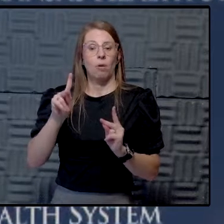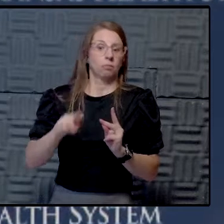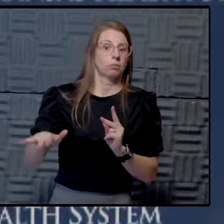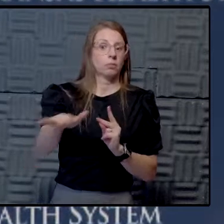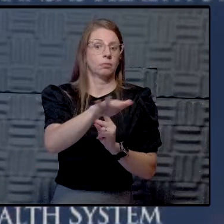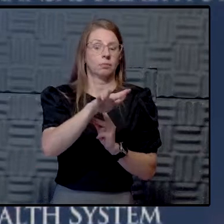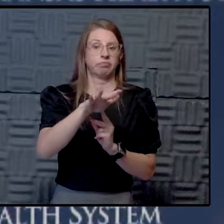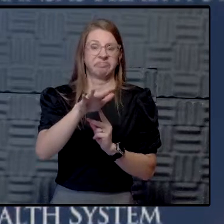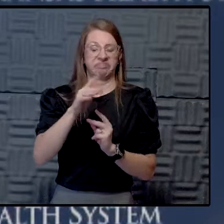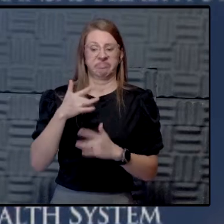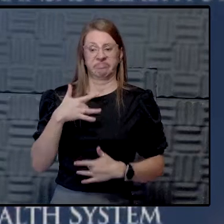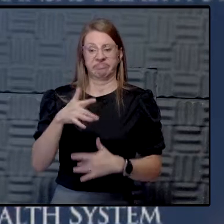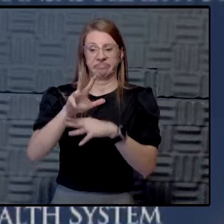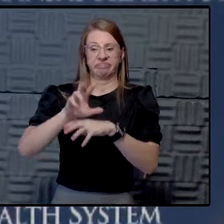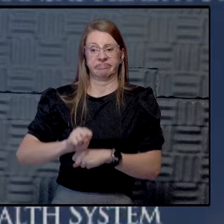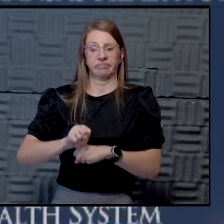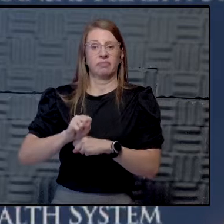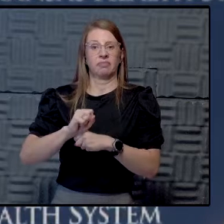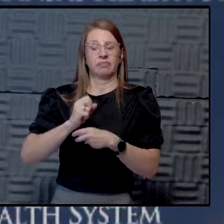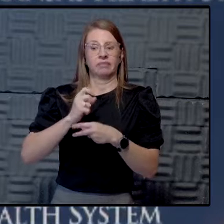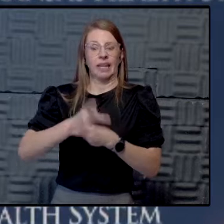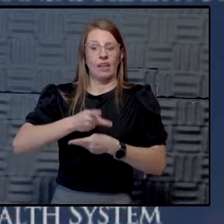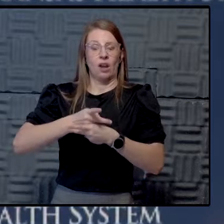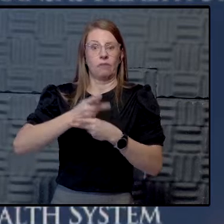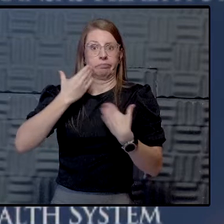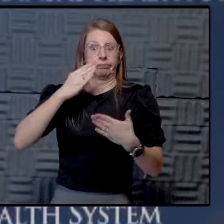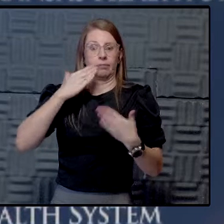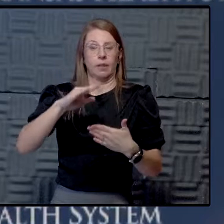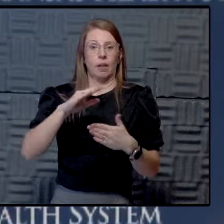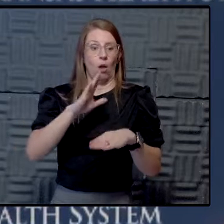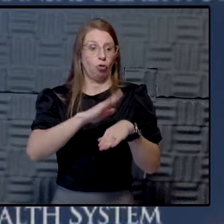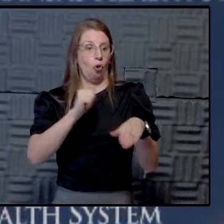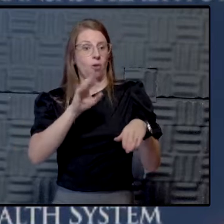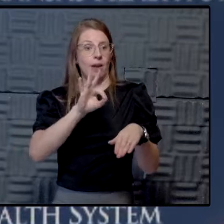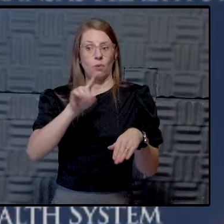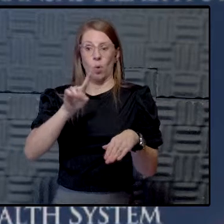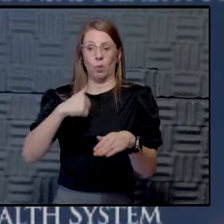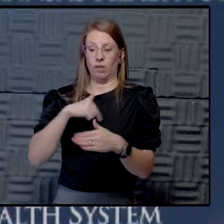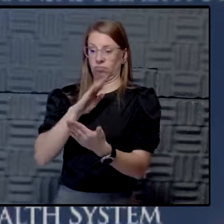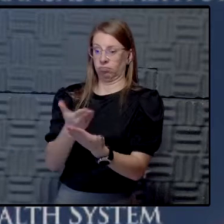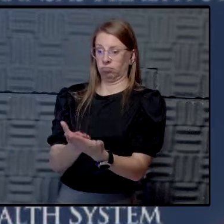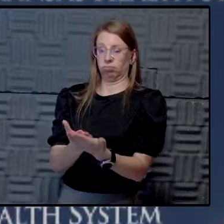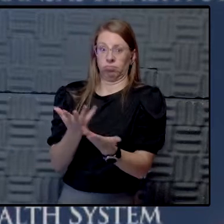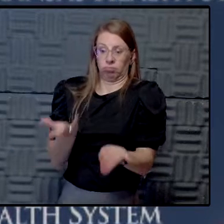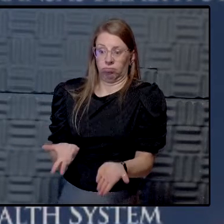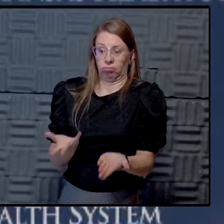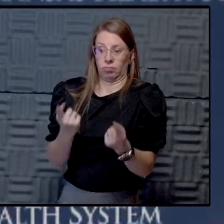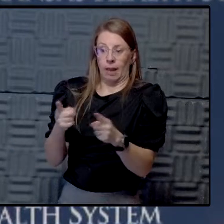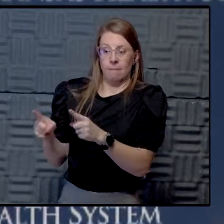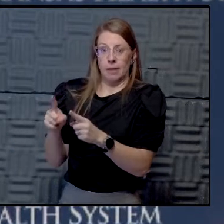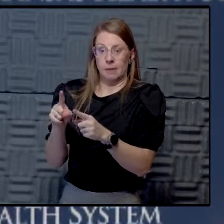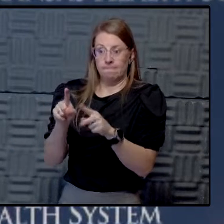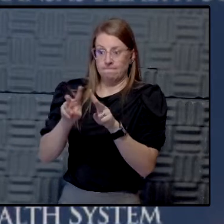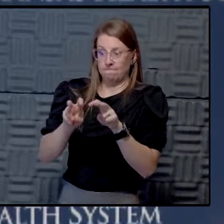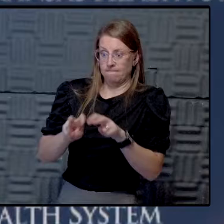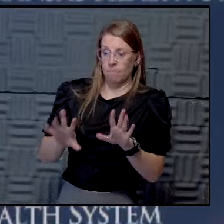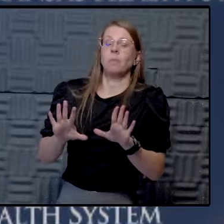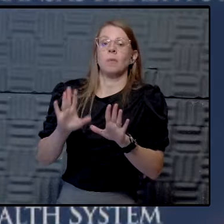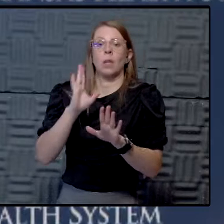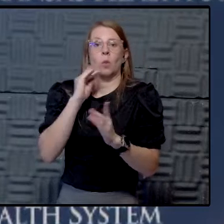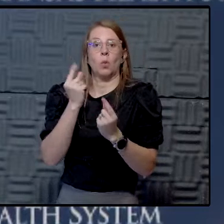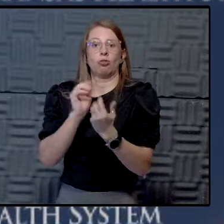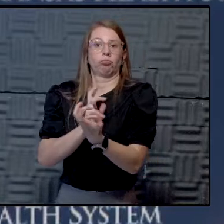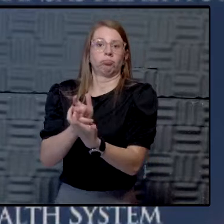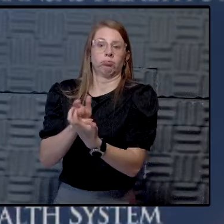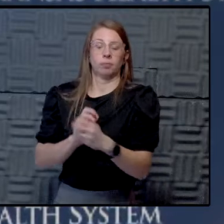taking care of unknowns. Someone calls 911, we show up and react to what's happening. I think the uncertainty